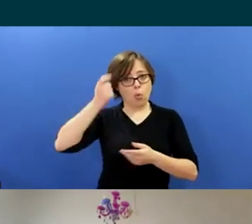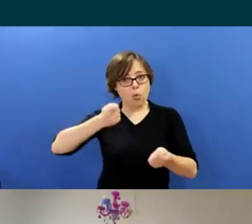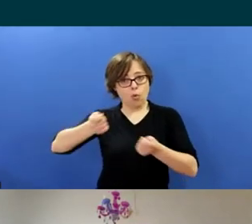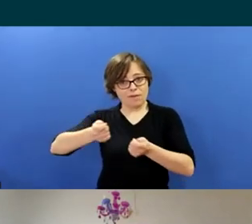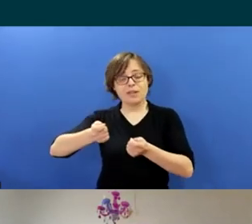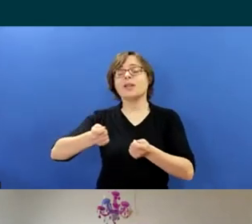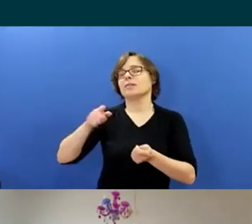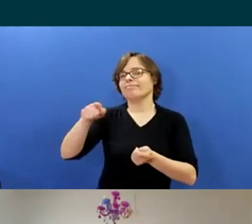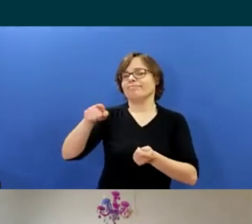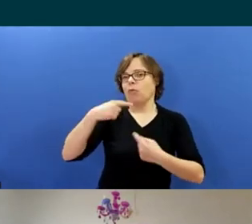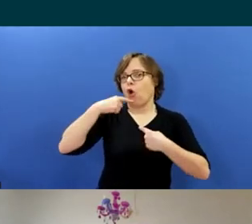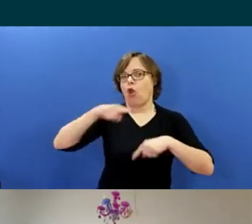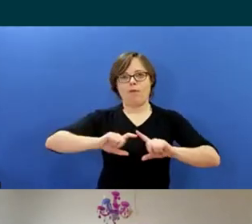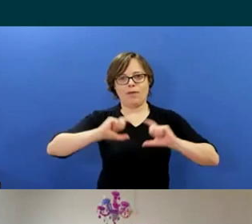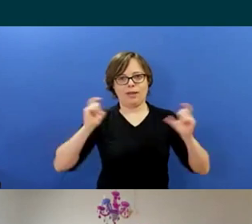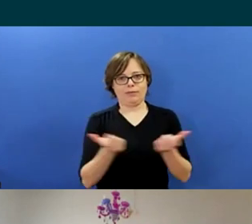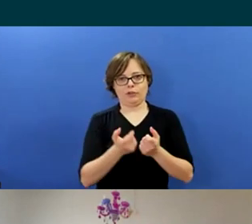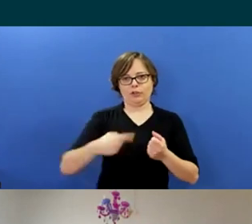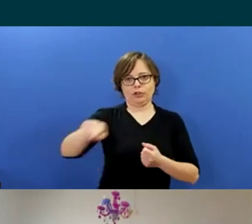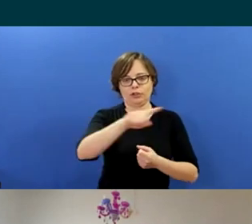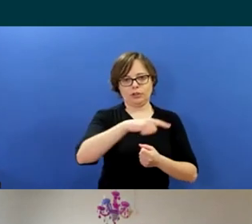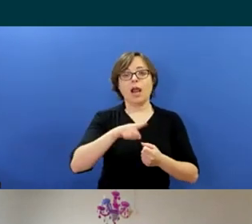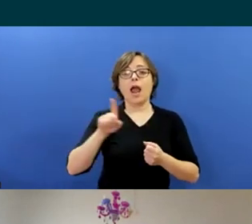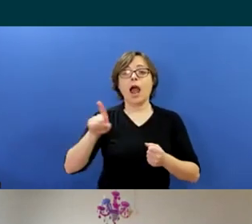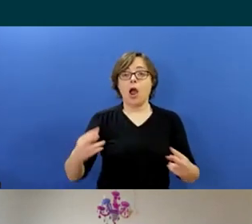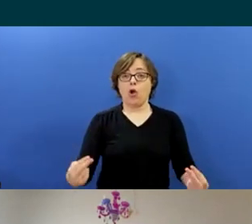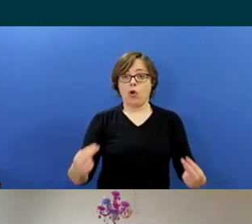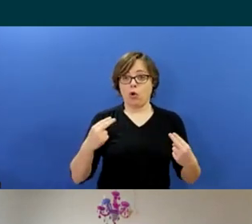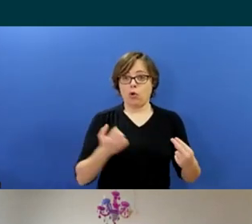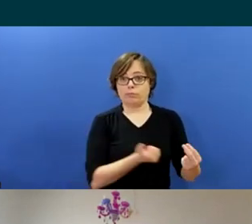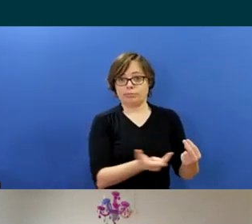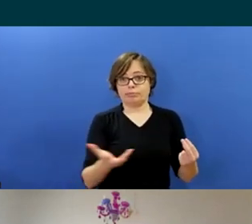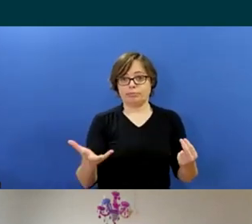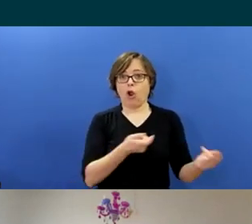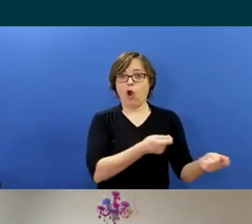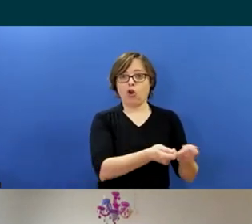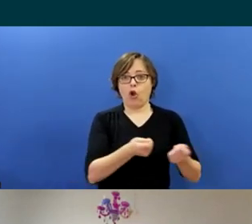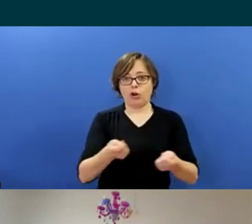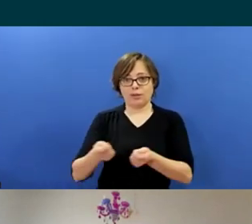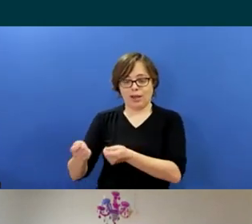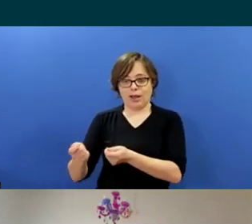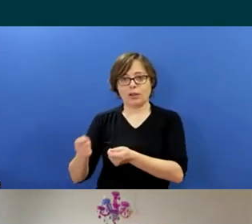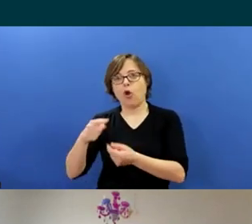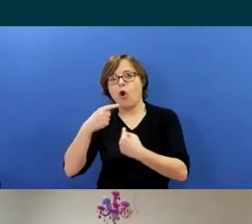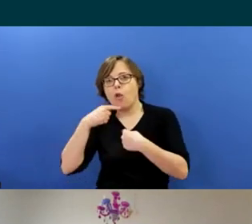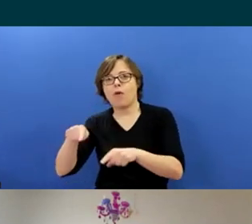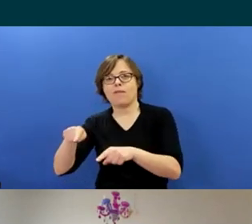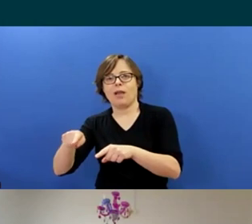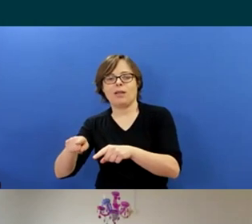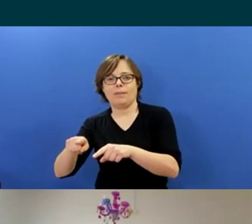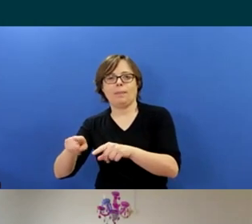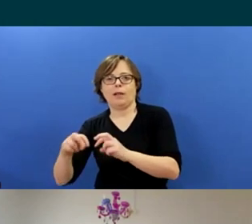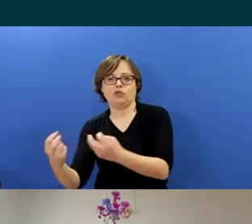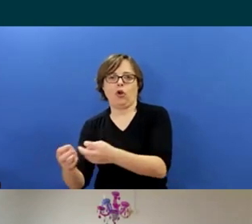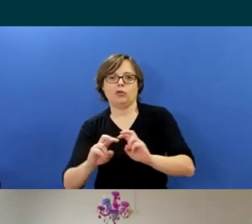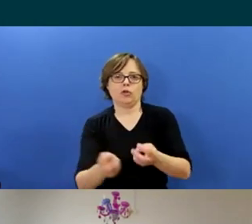facilitator, and it will help citizens to produce good quality recommendations that will have a real